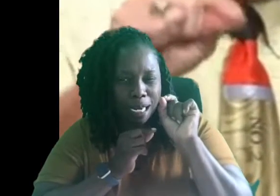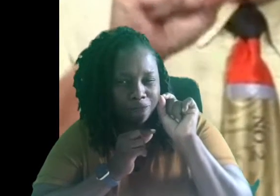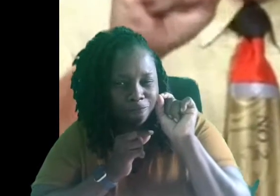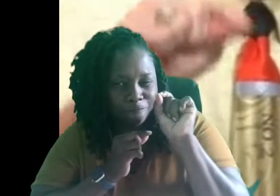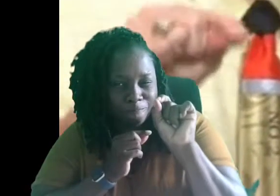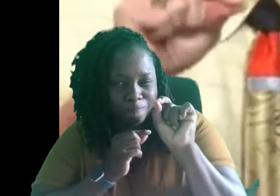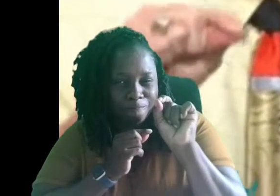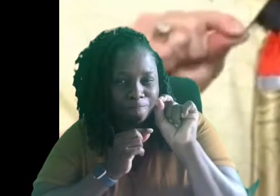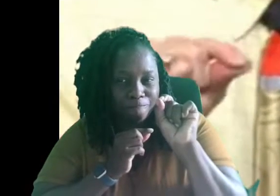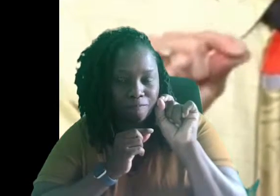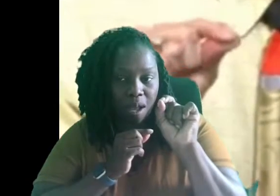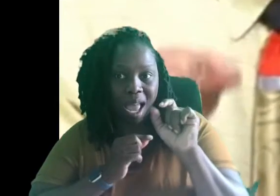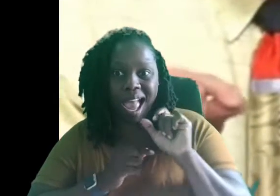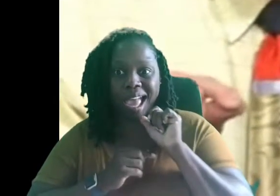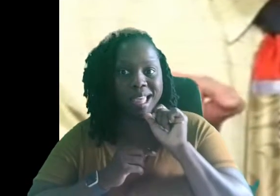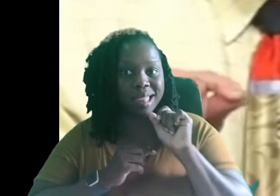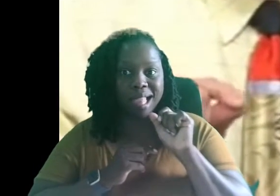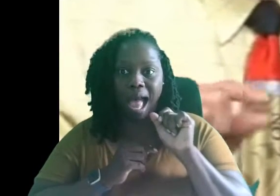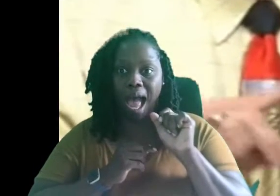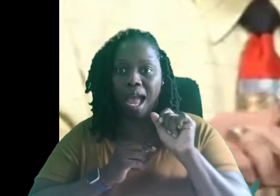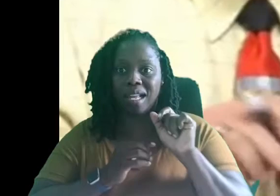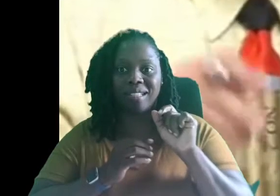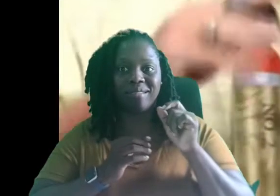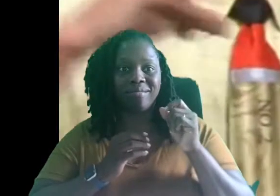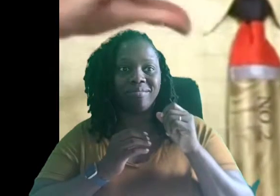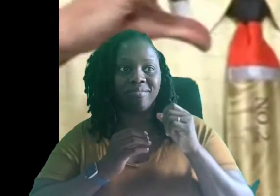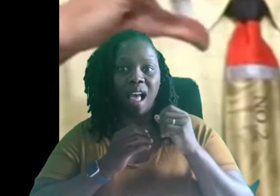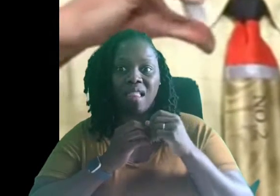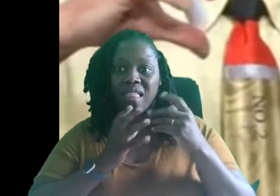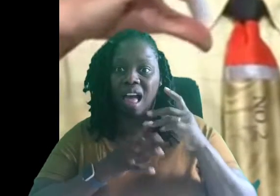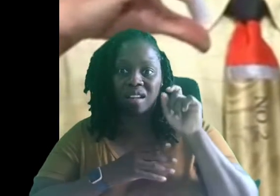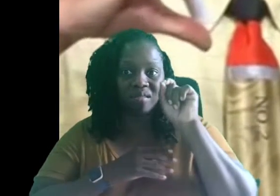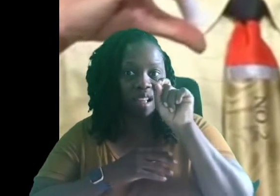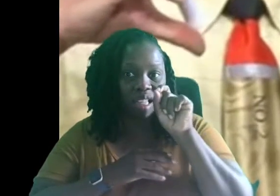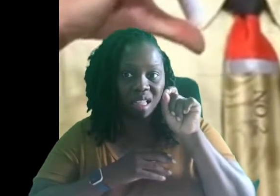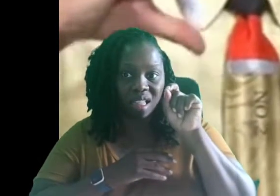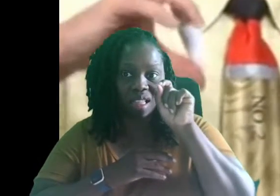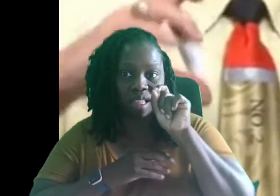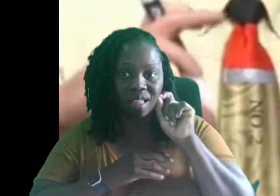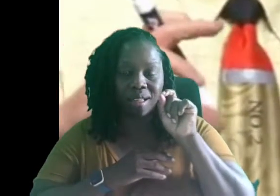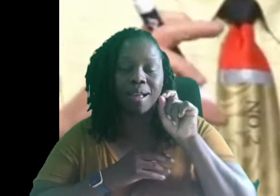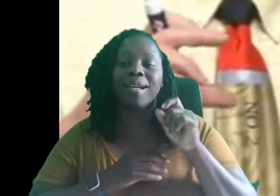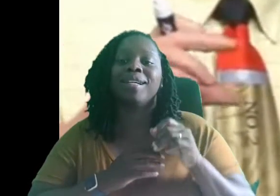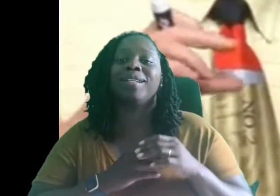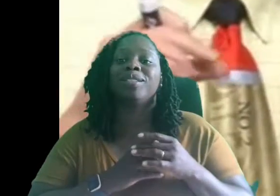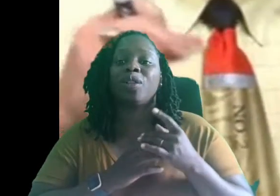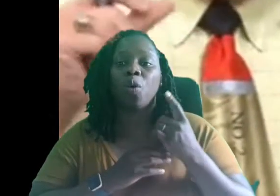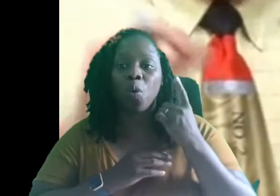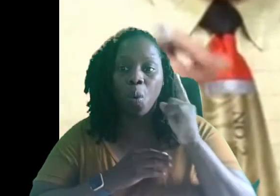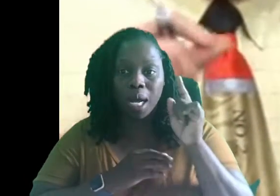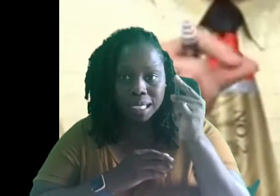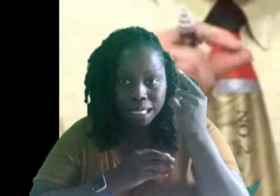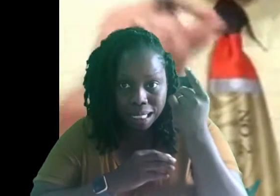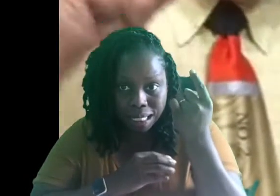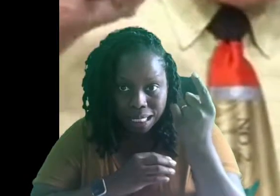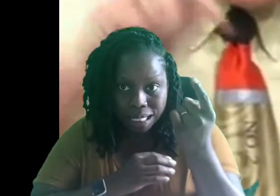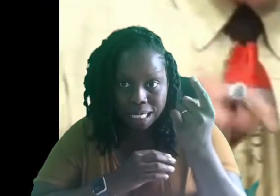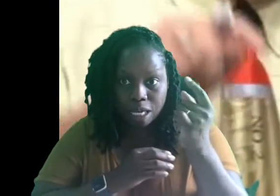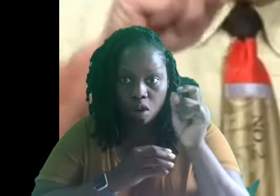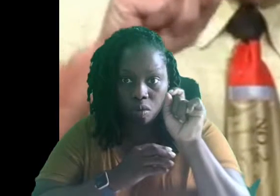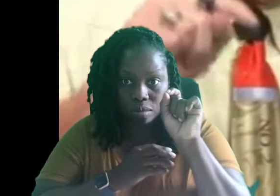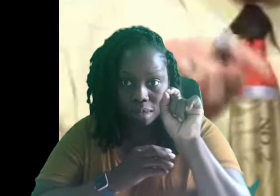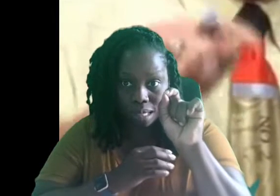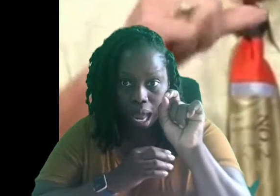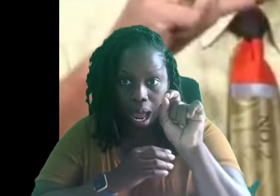one small, tiny little location, and not a big old set of points. So a point is just